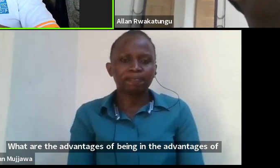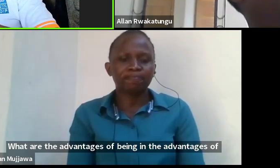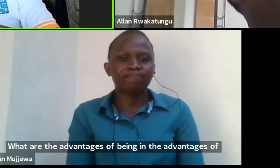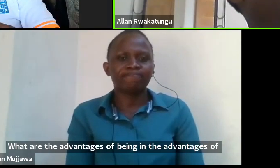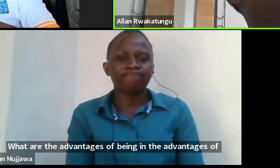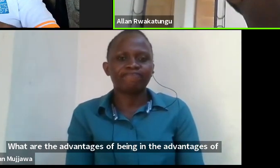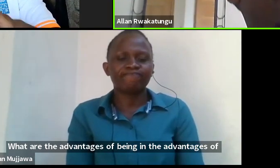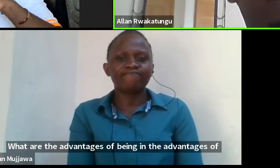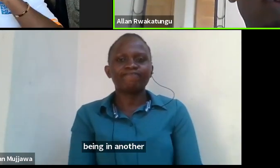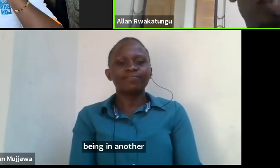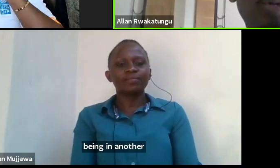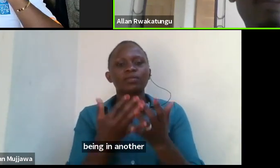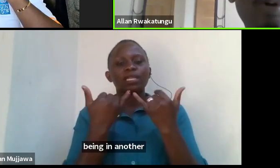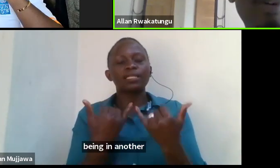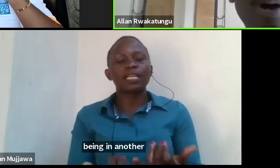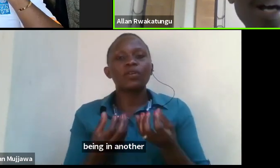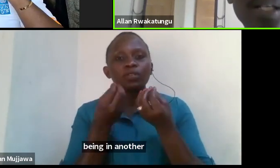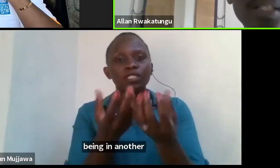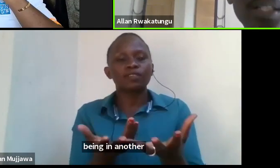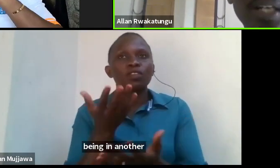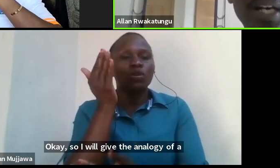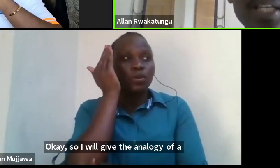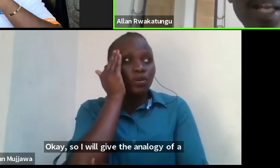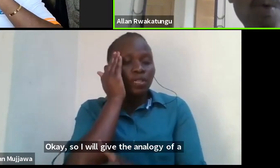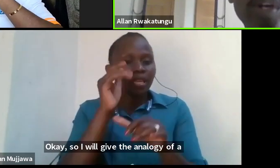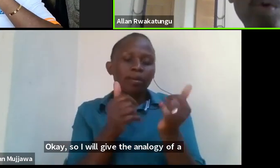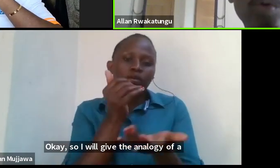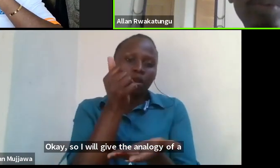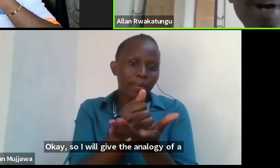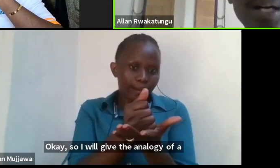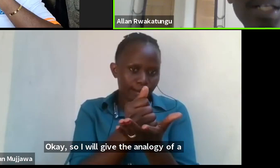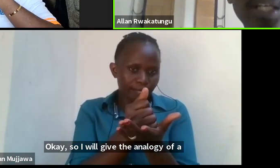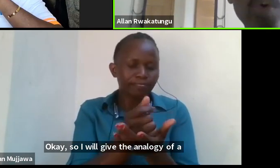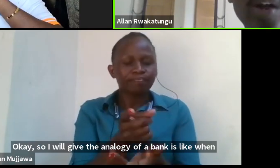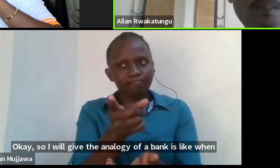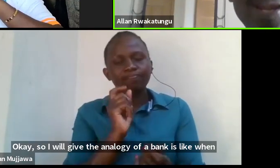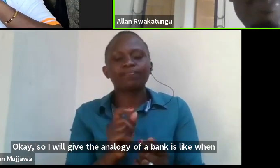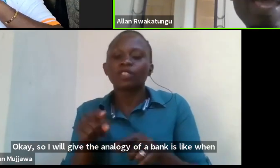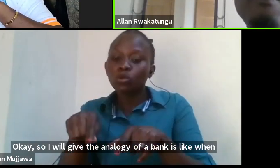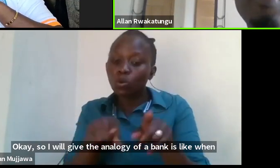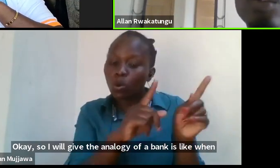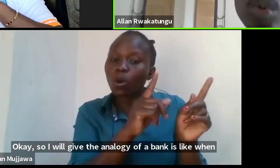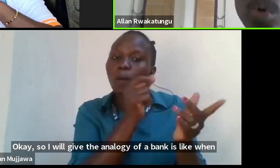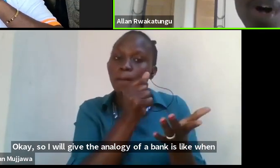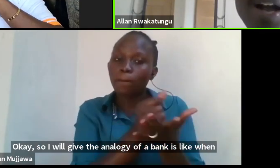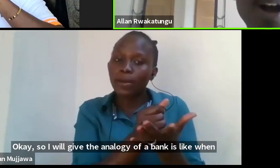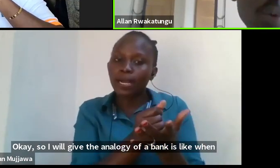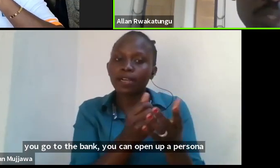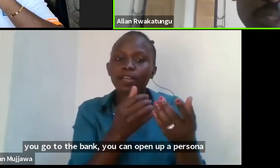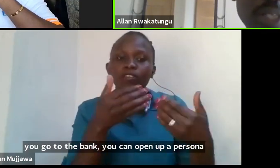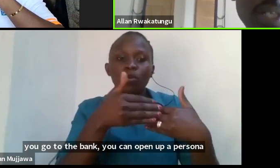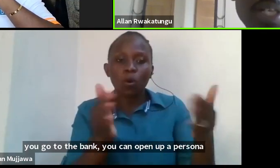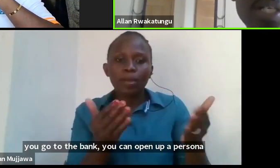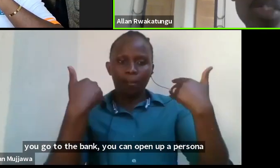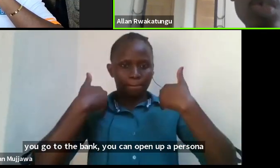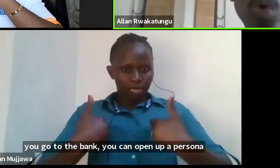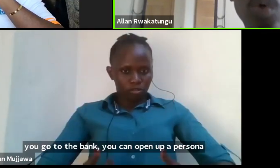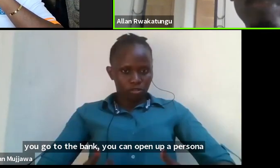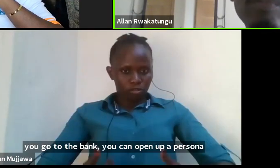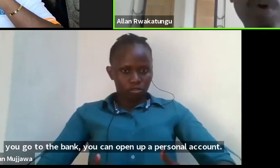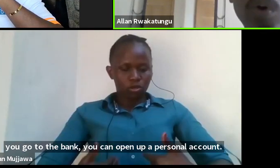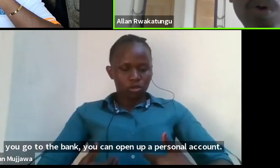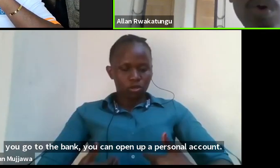Okay, so I'll give the analogy of a bank. It's like when you go to the bank, you can open up a personal account.